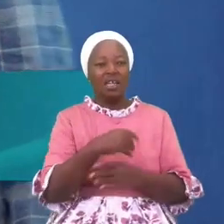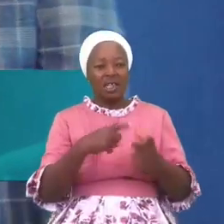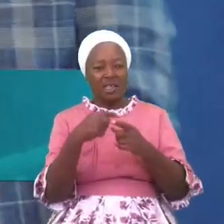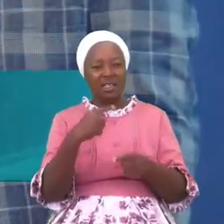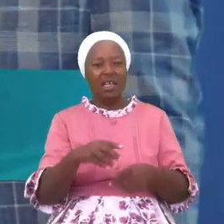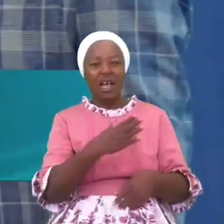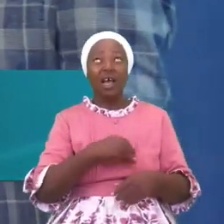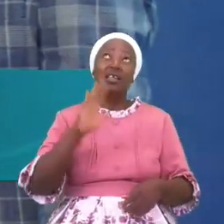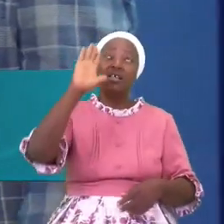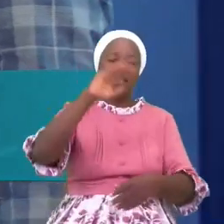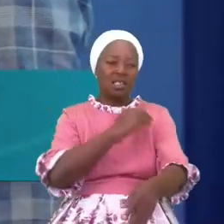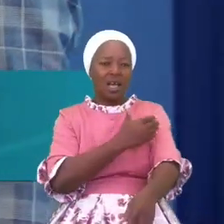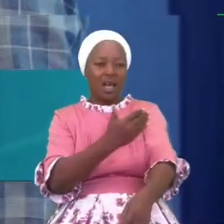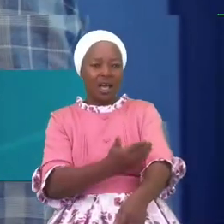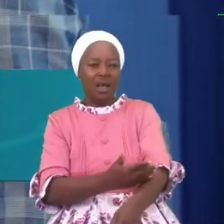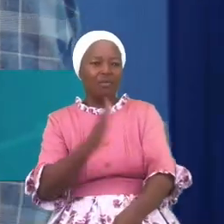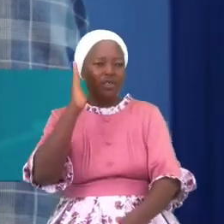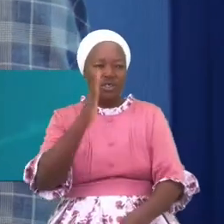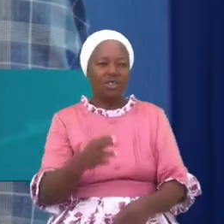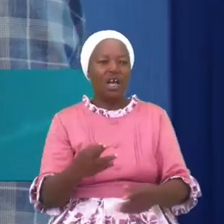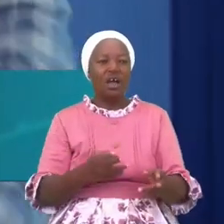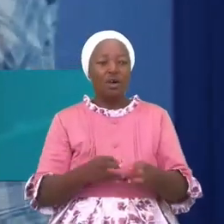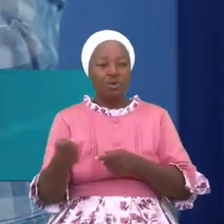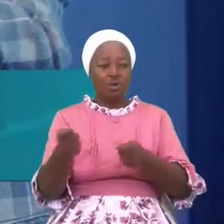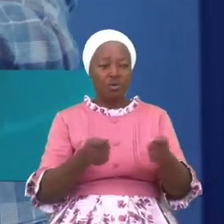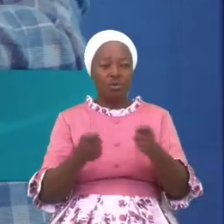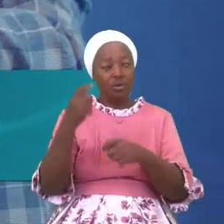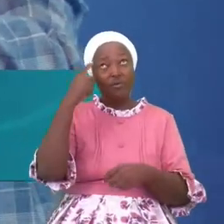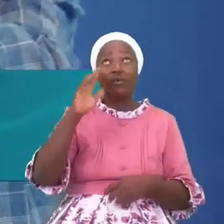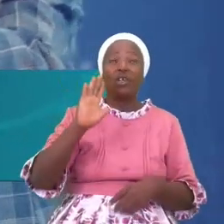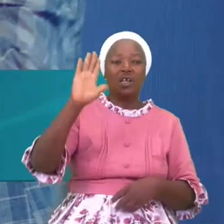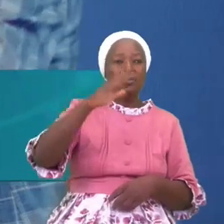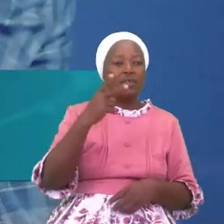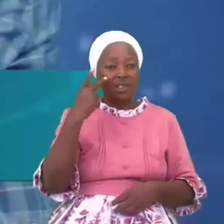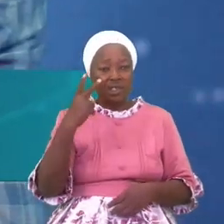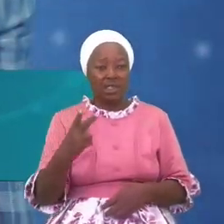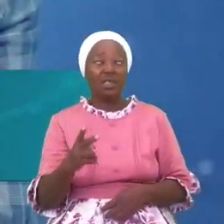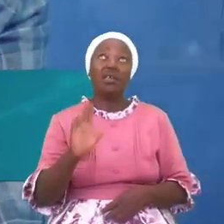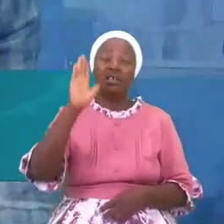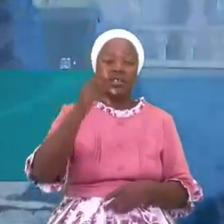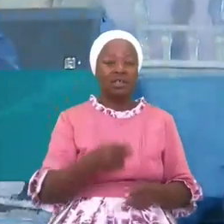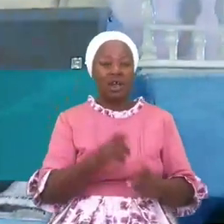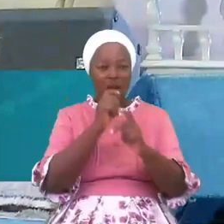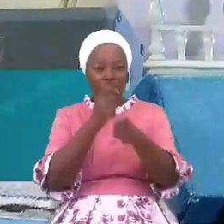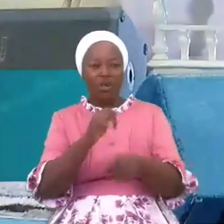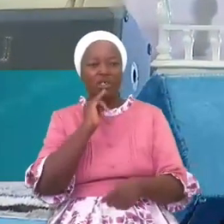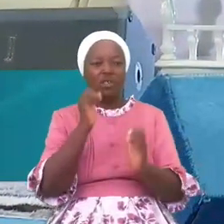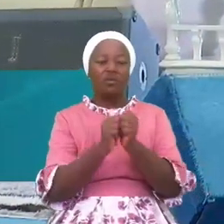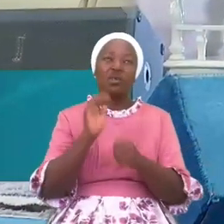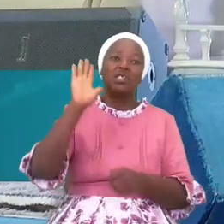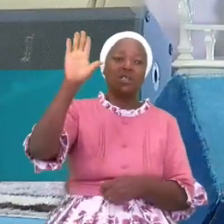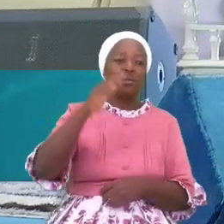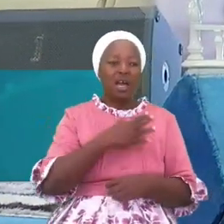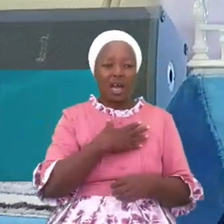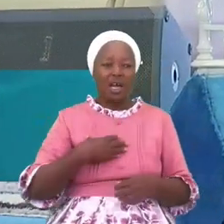him. Behold, his reward is with him, his work before him, his